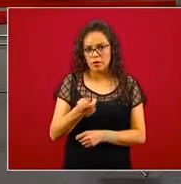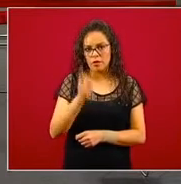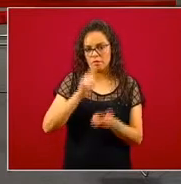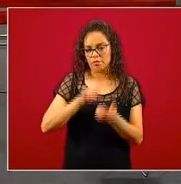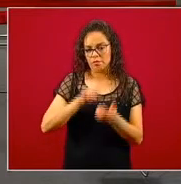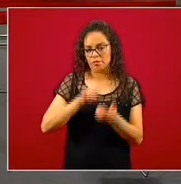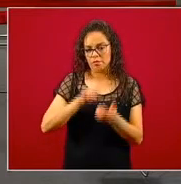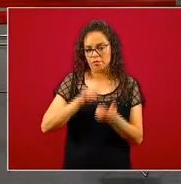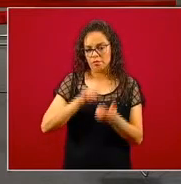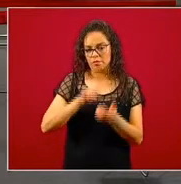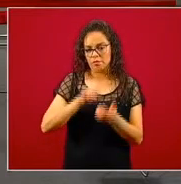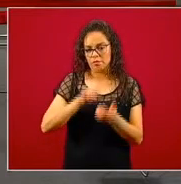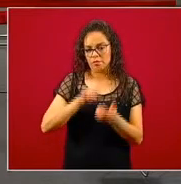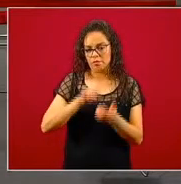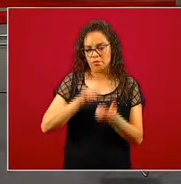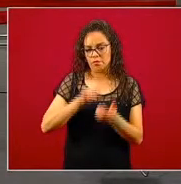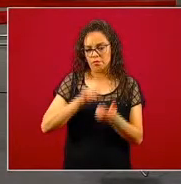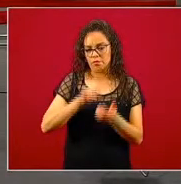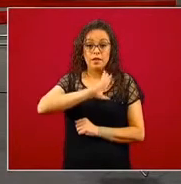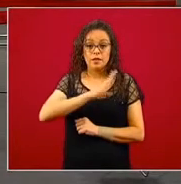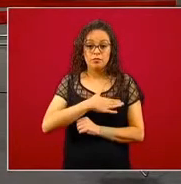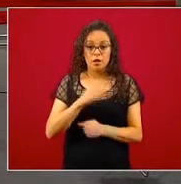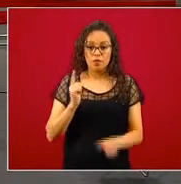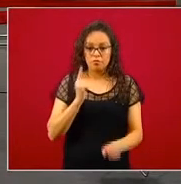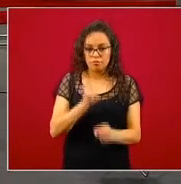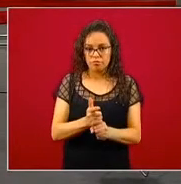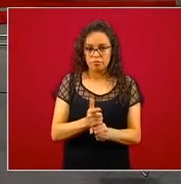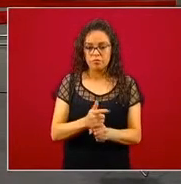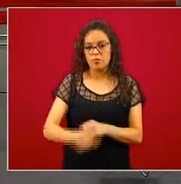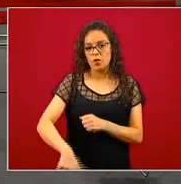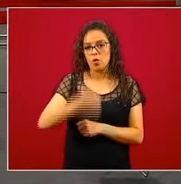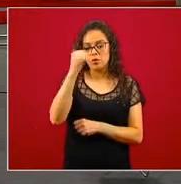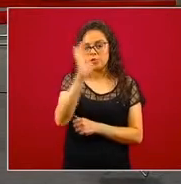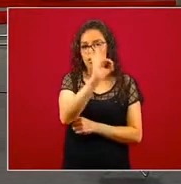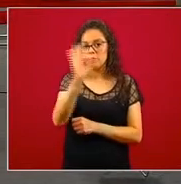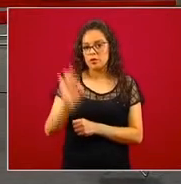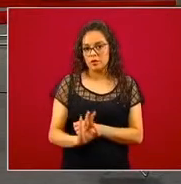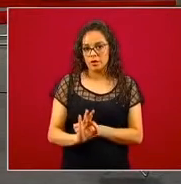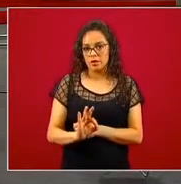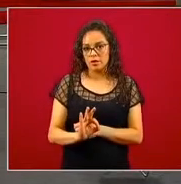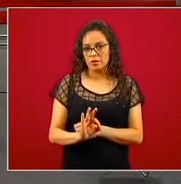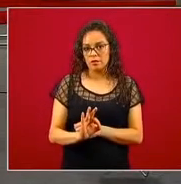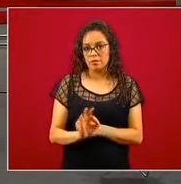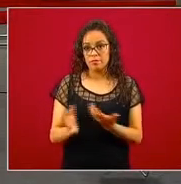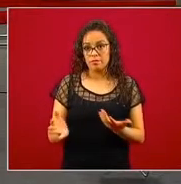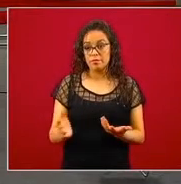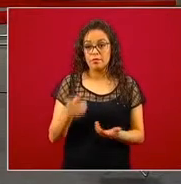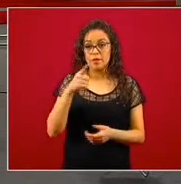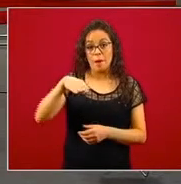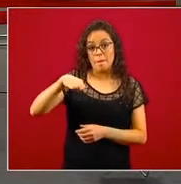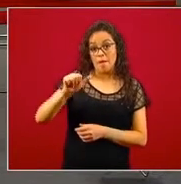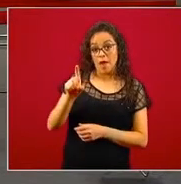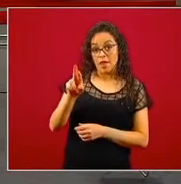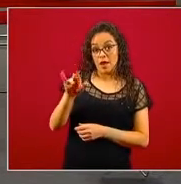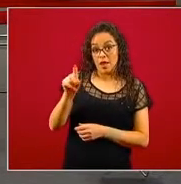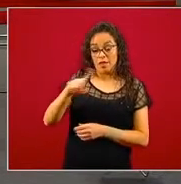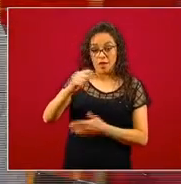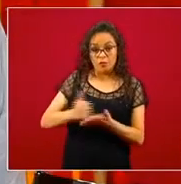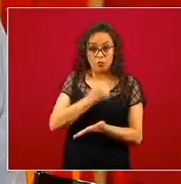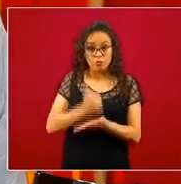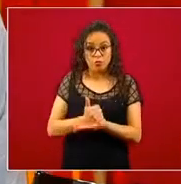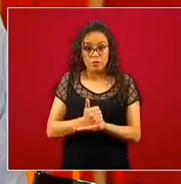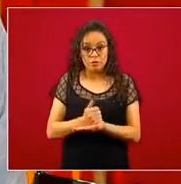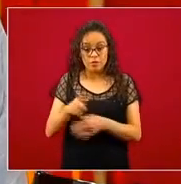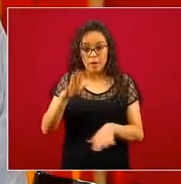some serological surveys around the world. I'm mentioning the one in Spain when we identified 11%. It